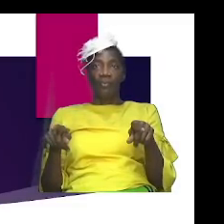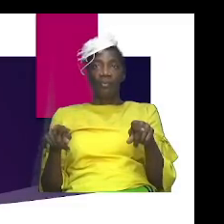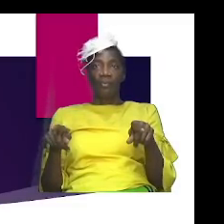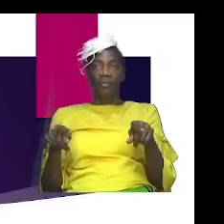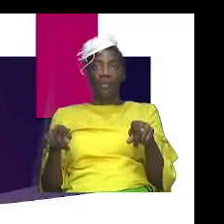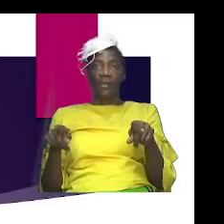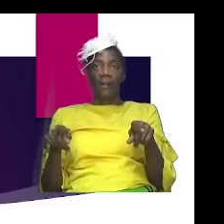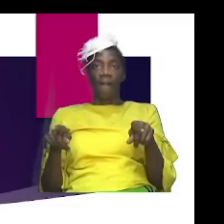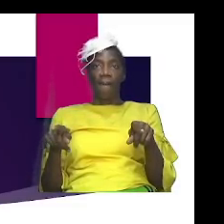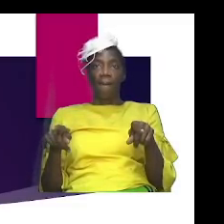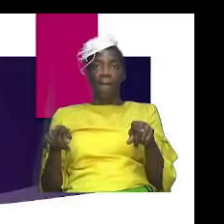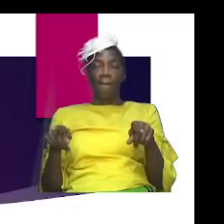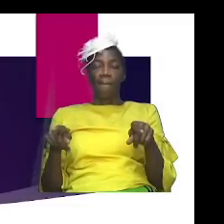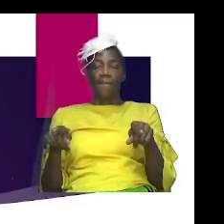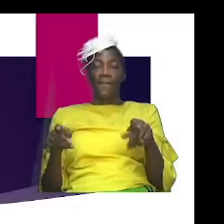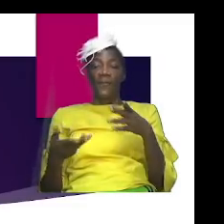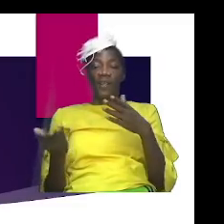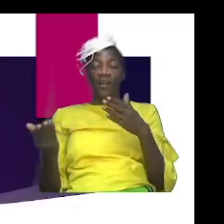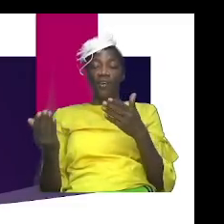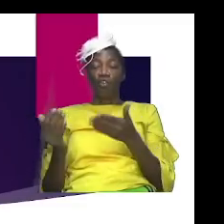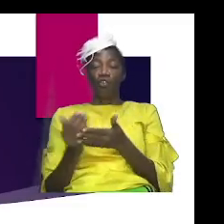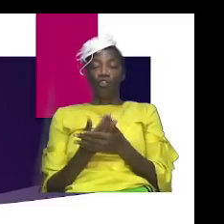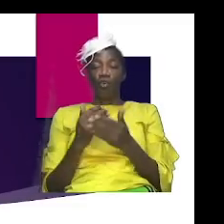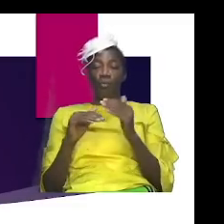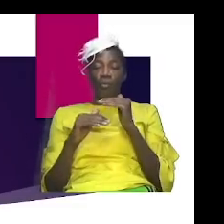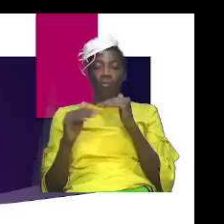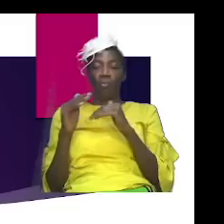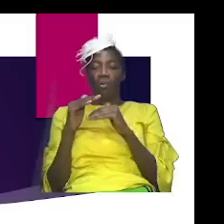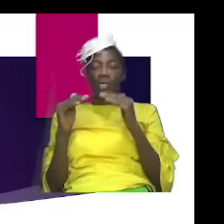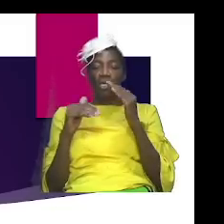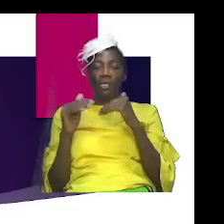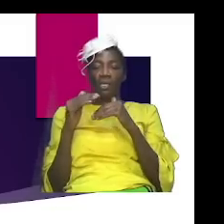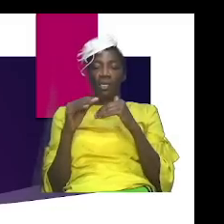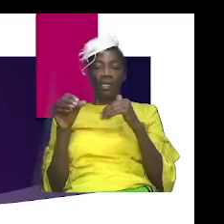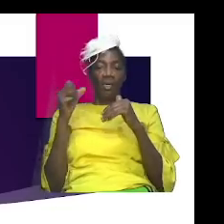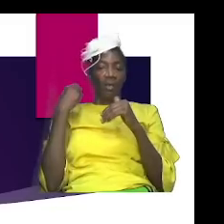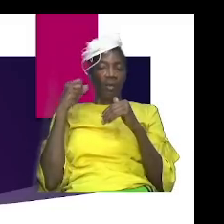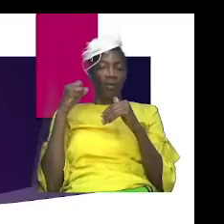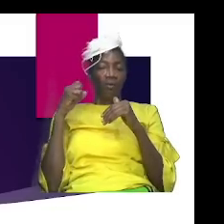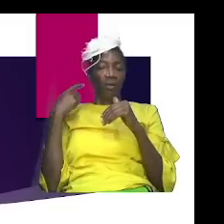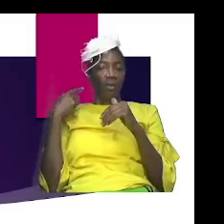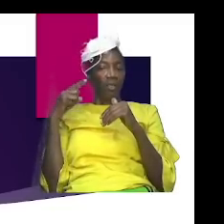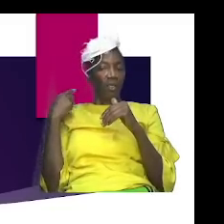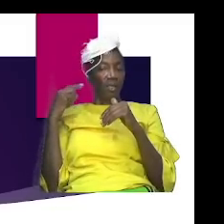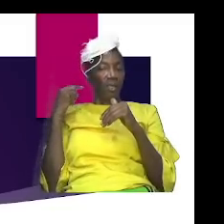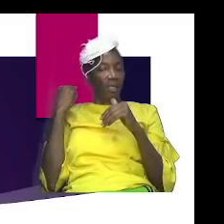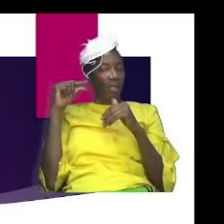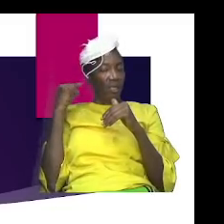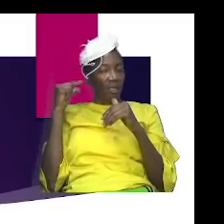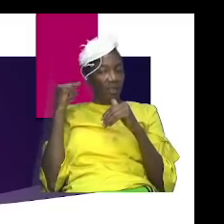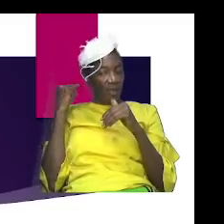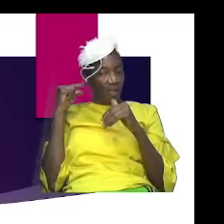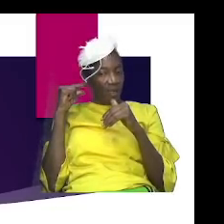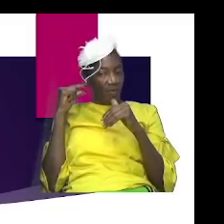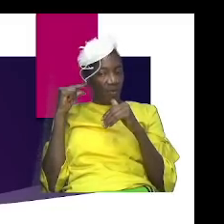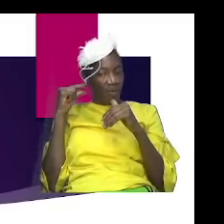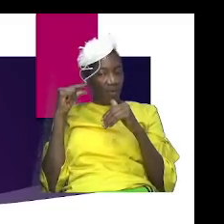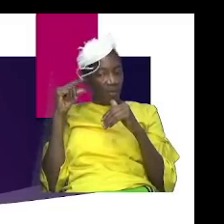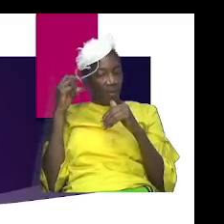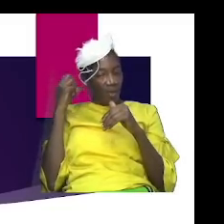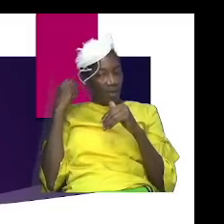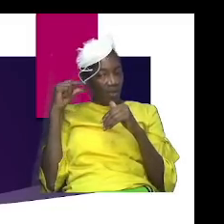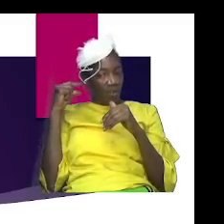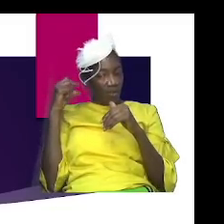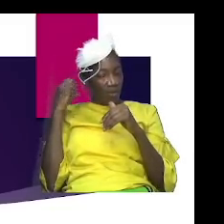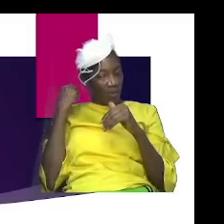there are some that are building, yes, with gold and silver and precious stones. Solid material. Their worship is